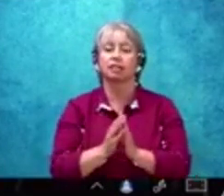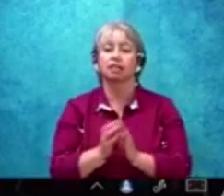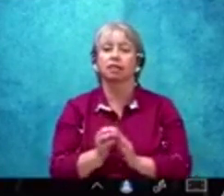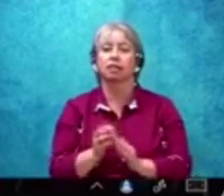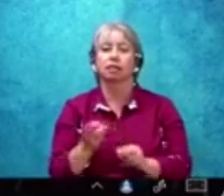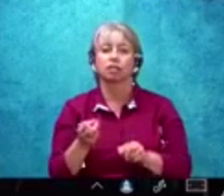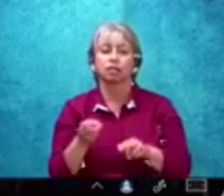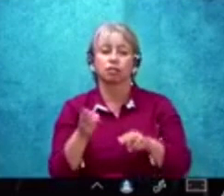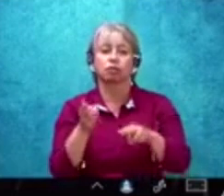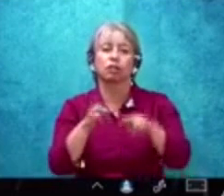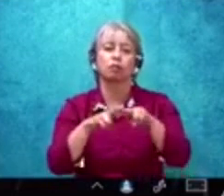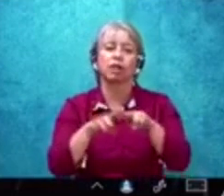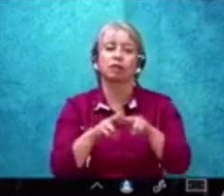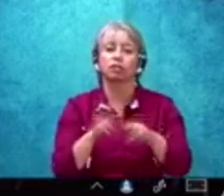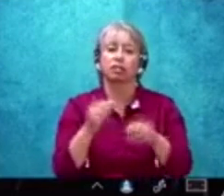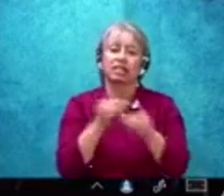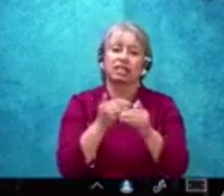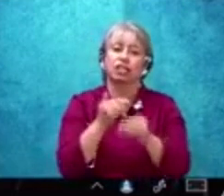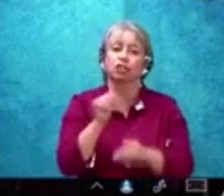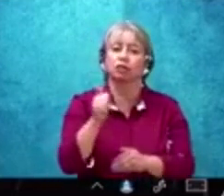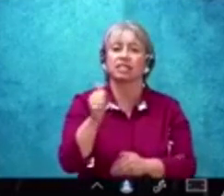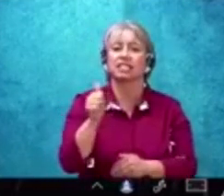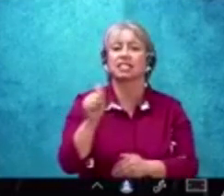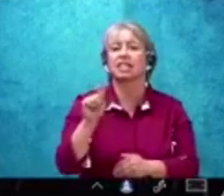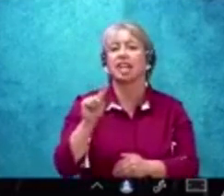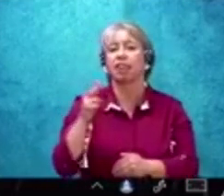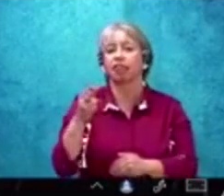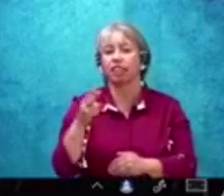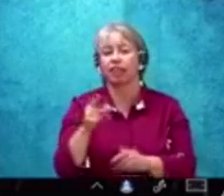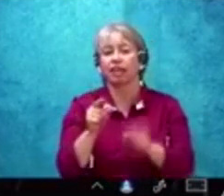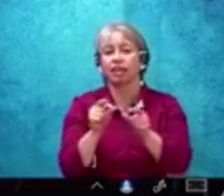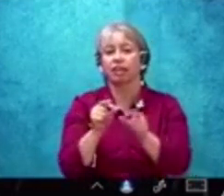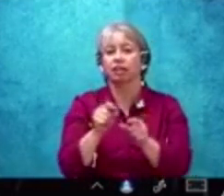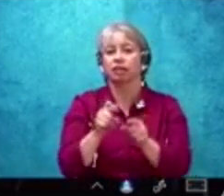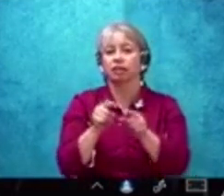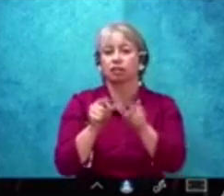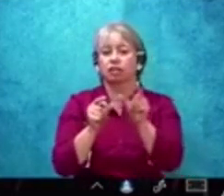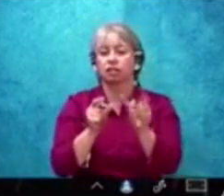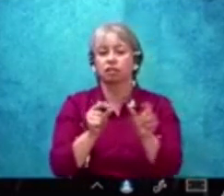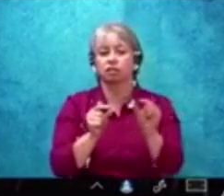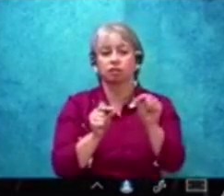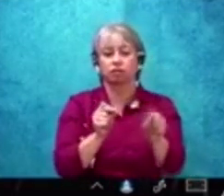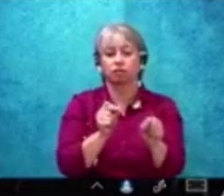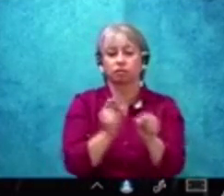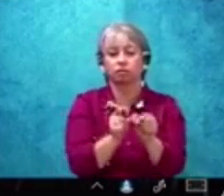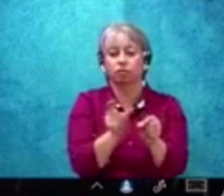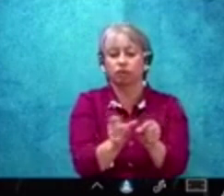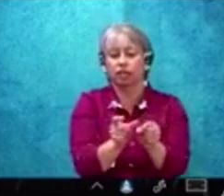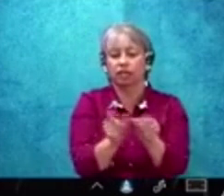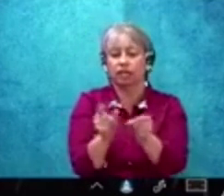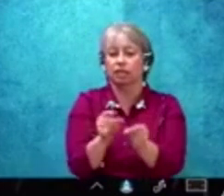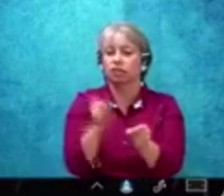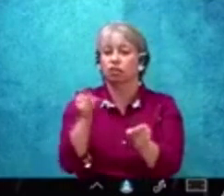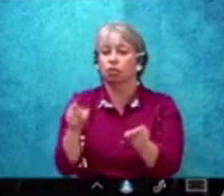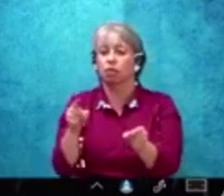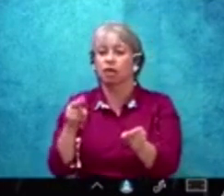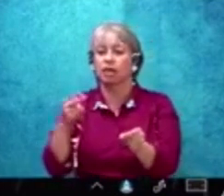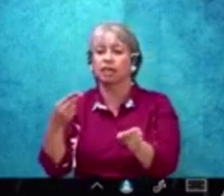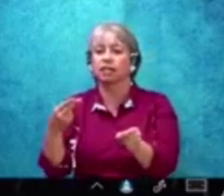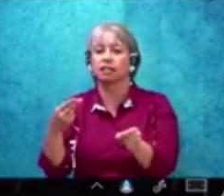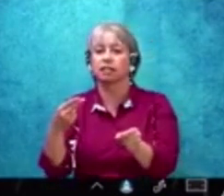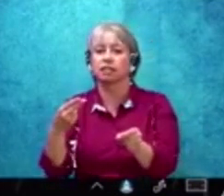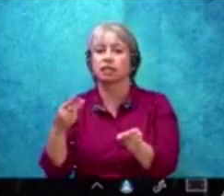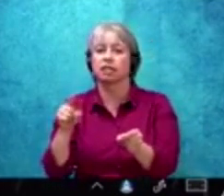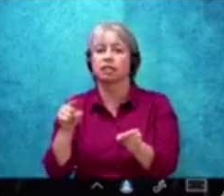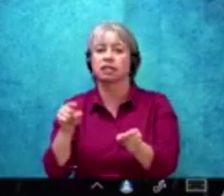place after the decimal. So I need to look at the hundredths place to determine if I'm rounding or keeping it the same. It's a